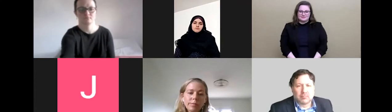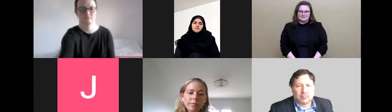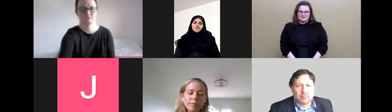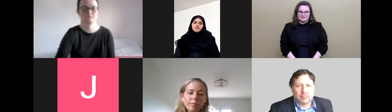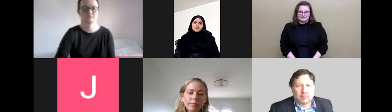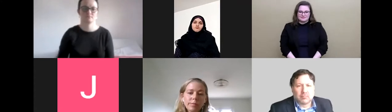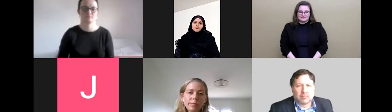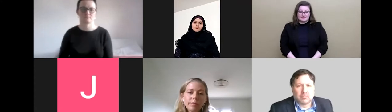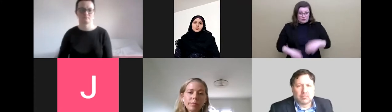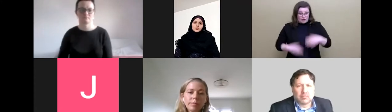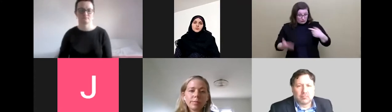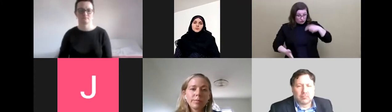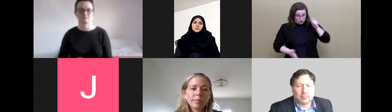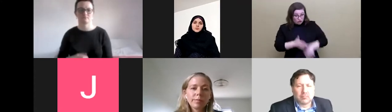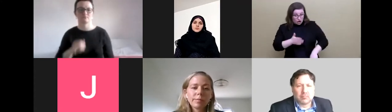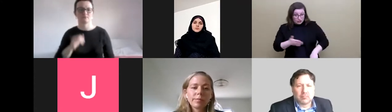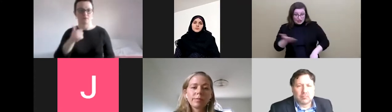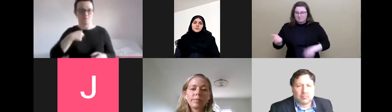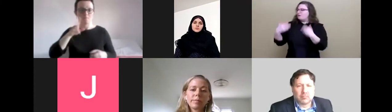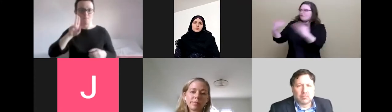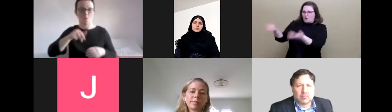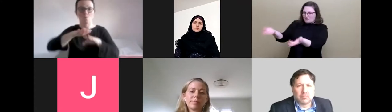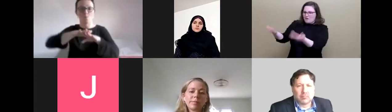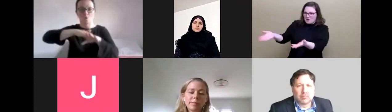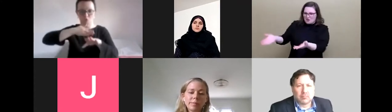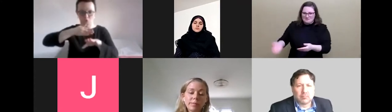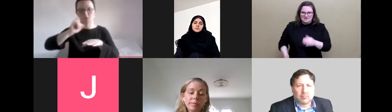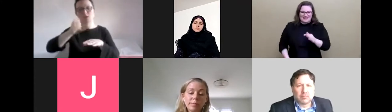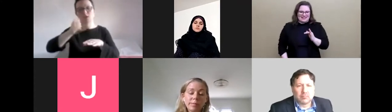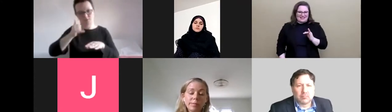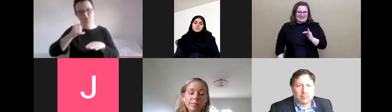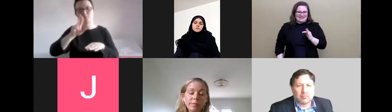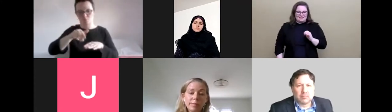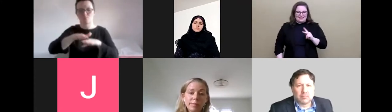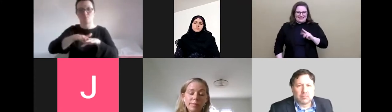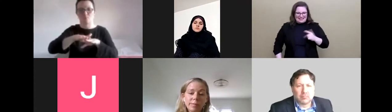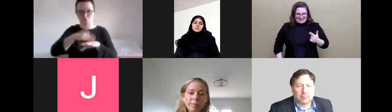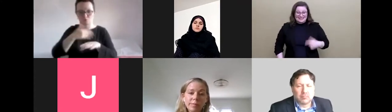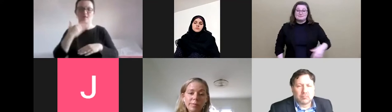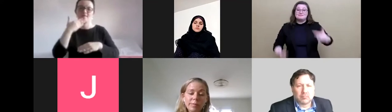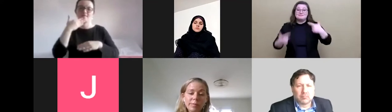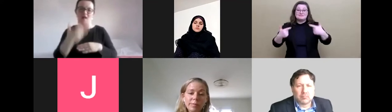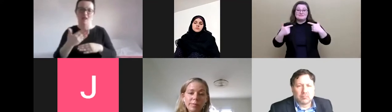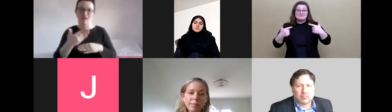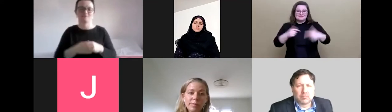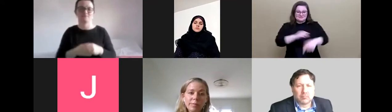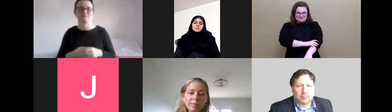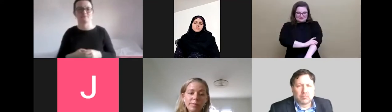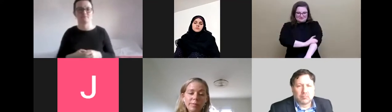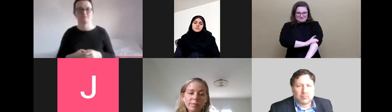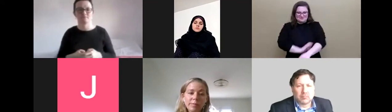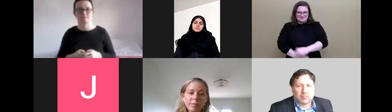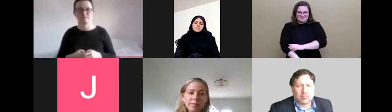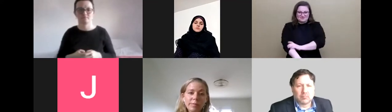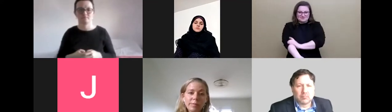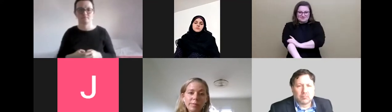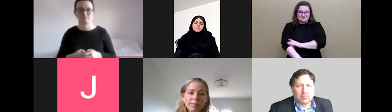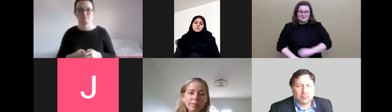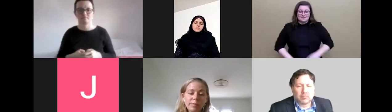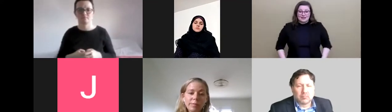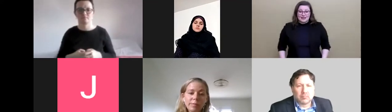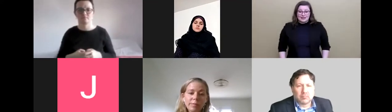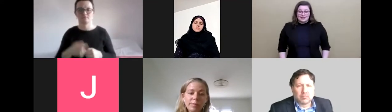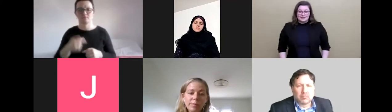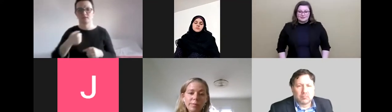Can I start? Yes, you can start. Thank you. Thank you. Hvala. Yes. Ja